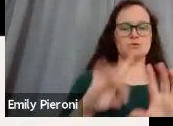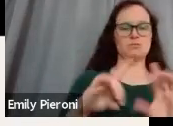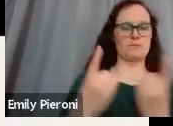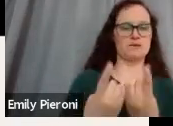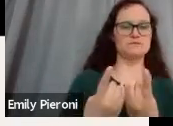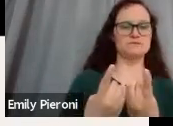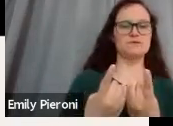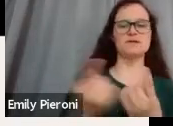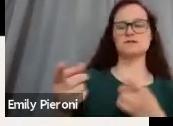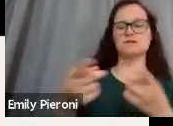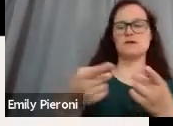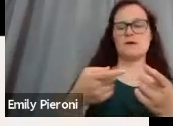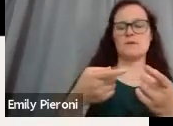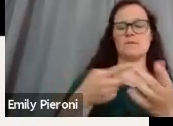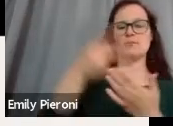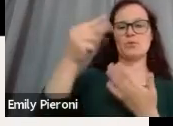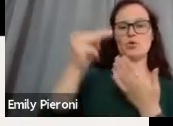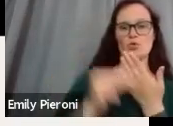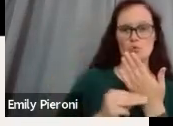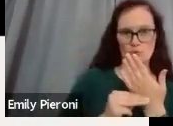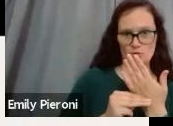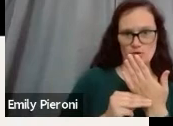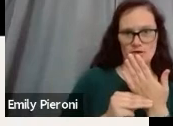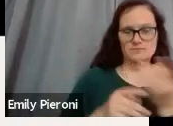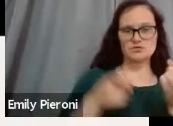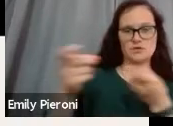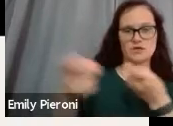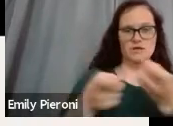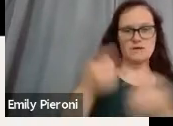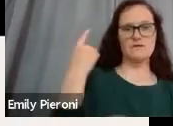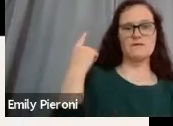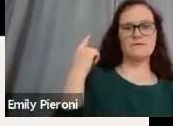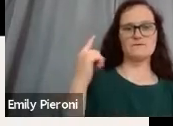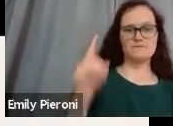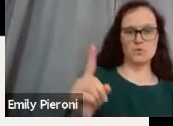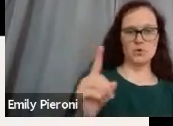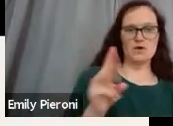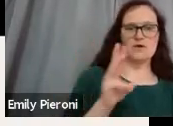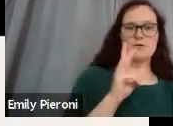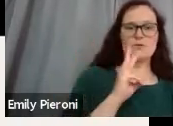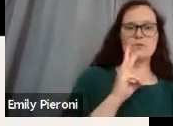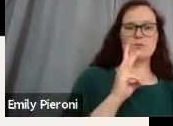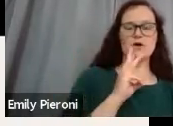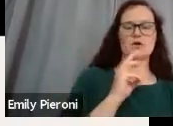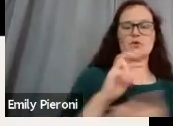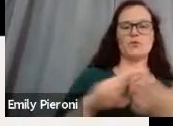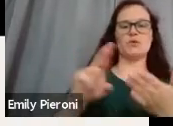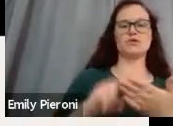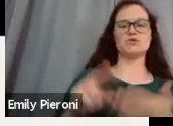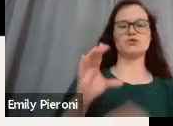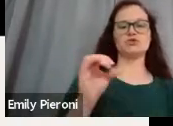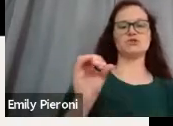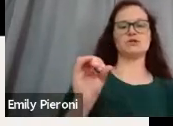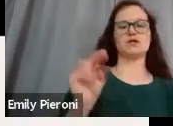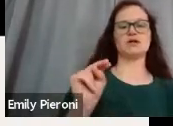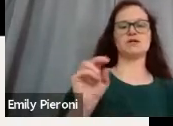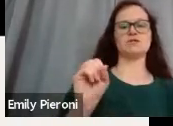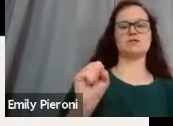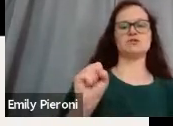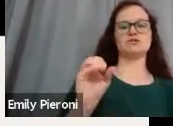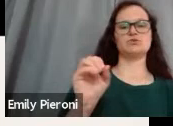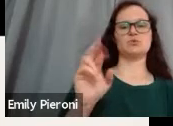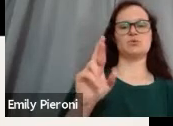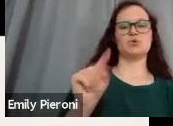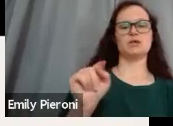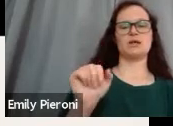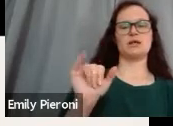for the New Mexico Produced Water Research Consortium, which we at NMED are a partner of. Mike's a